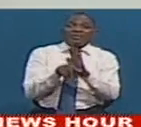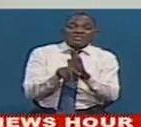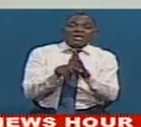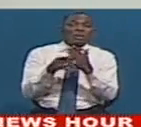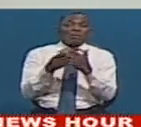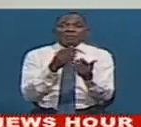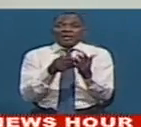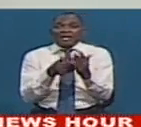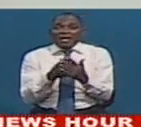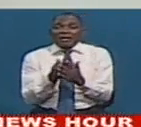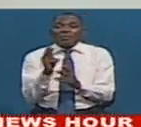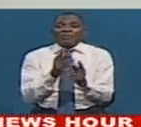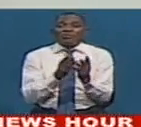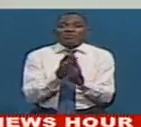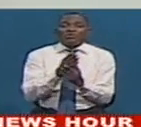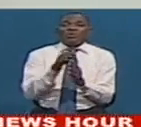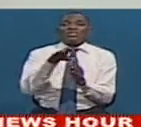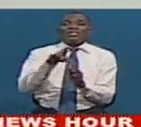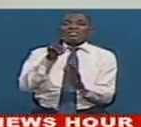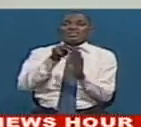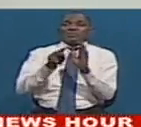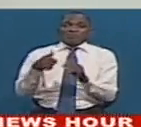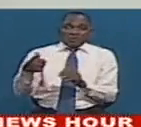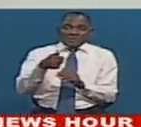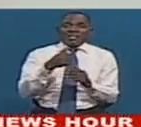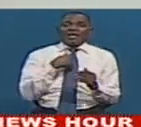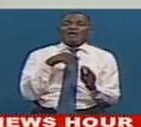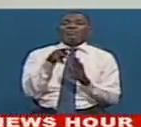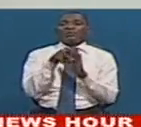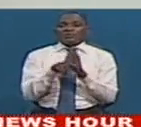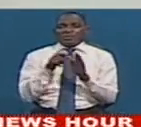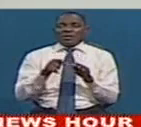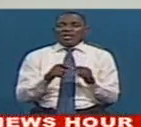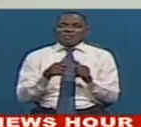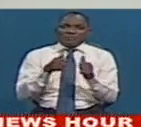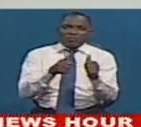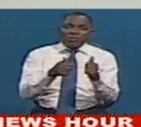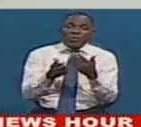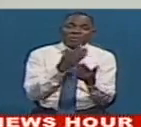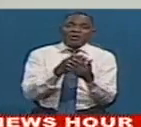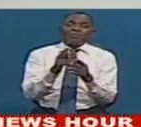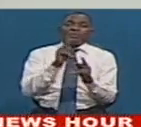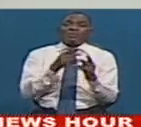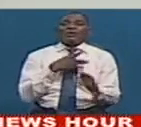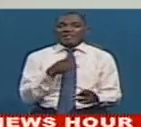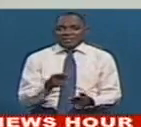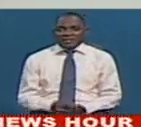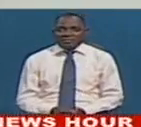were elected are the policies of our people today. You have to be guided by what is in the interest of the